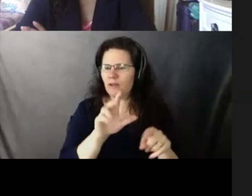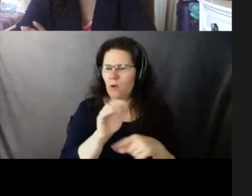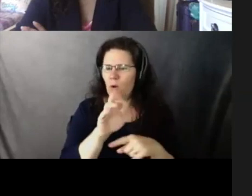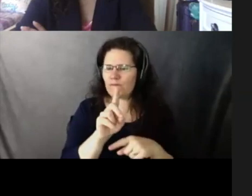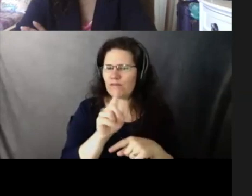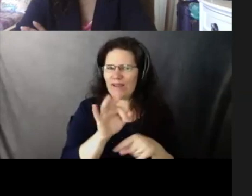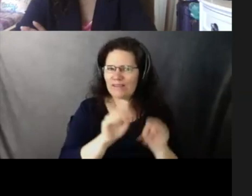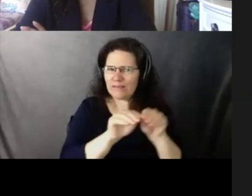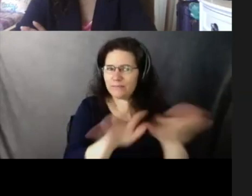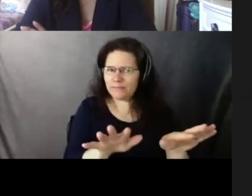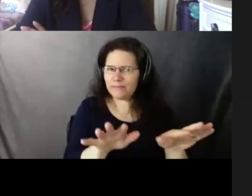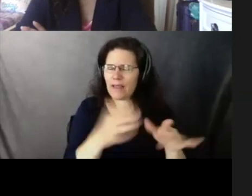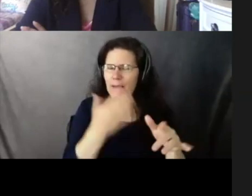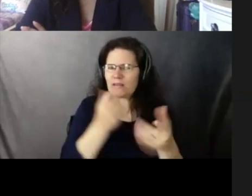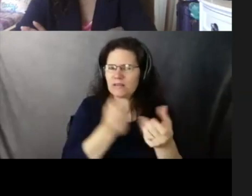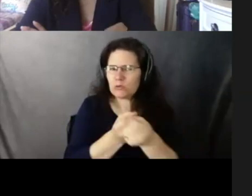Just a minute. I'm just